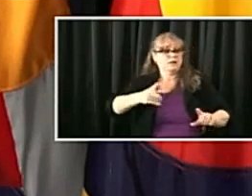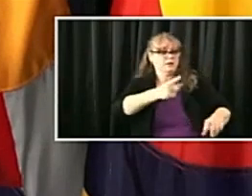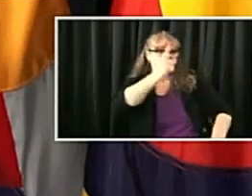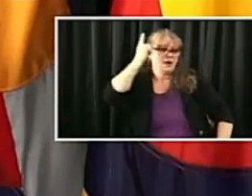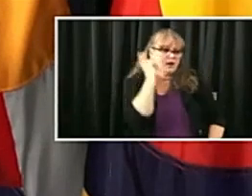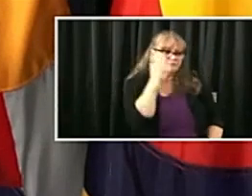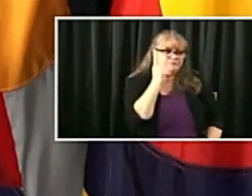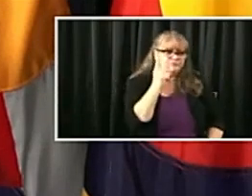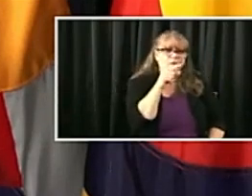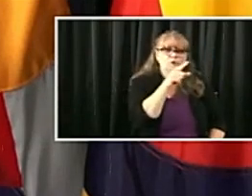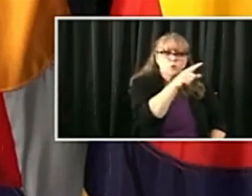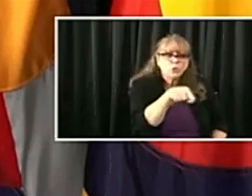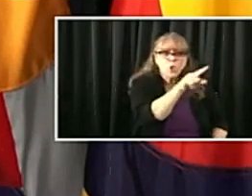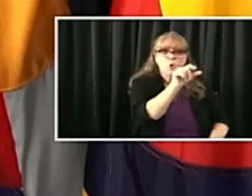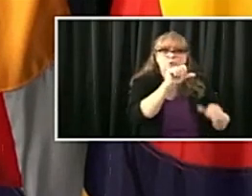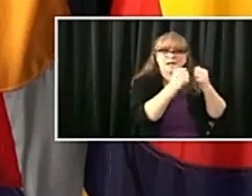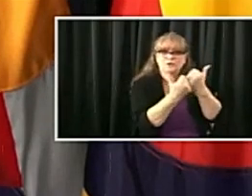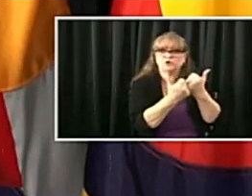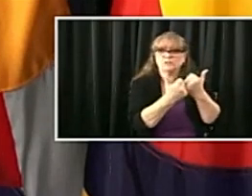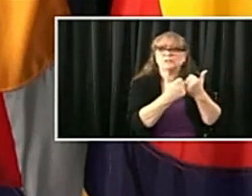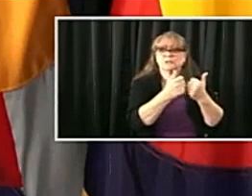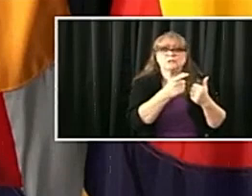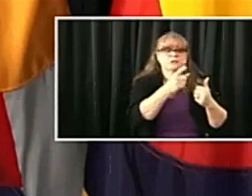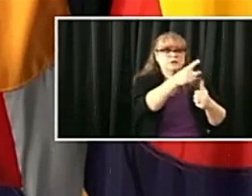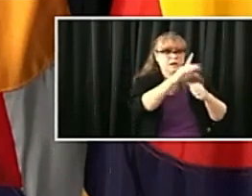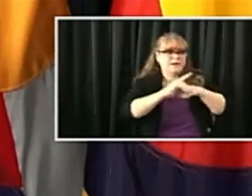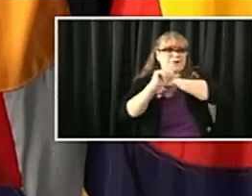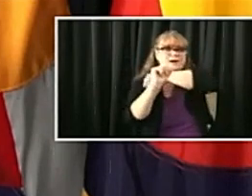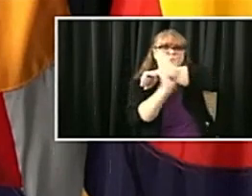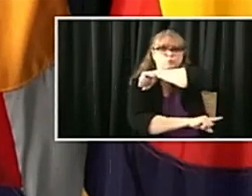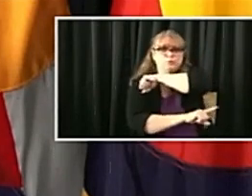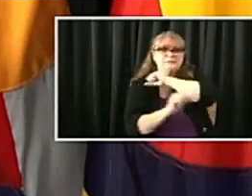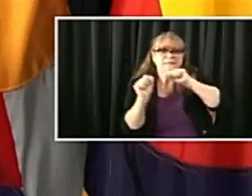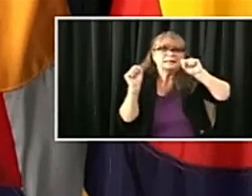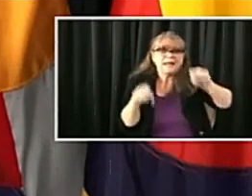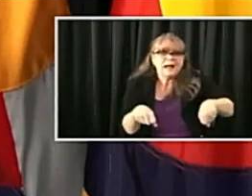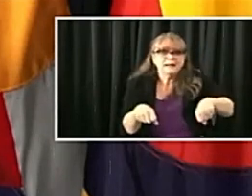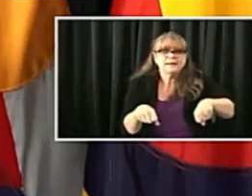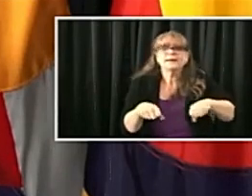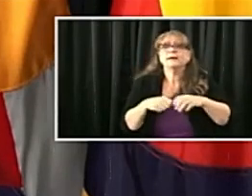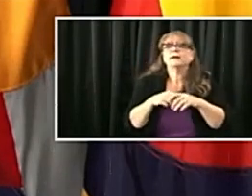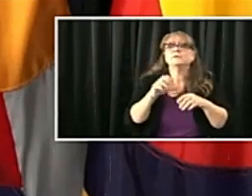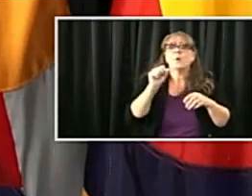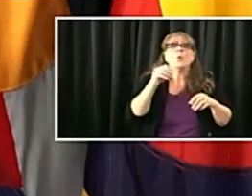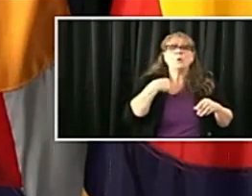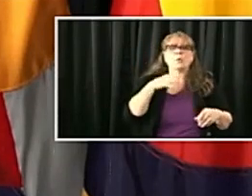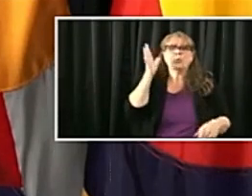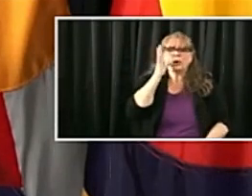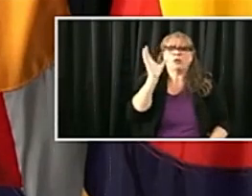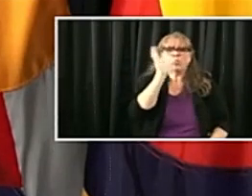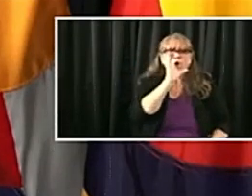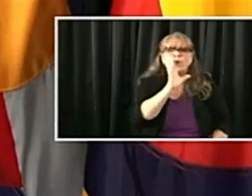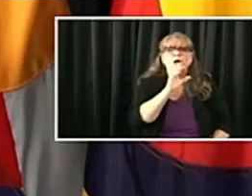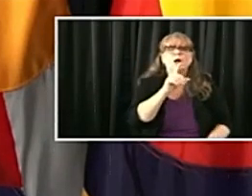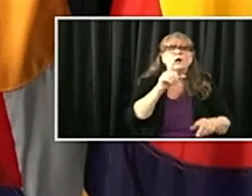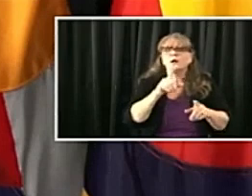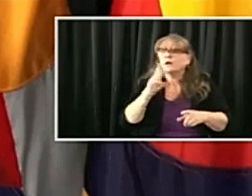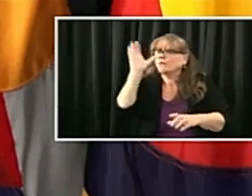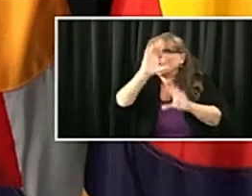have consequences about our future partnership as we look towards more reliable partners to distribute the vaccine that are, in